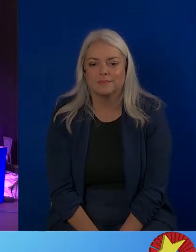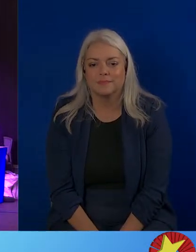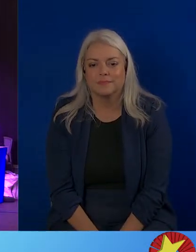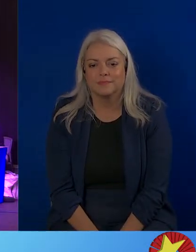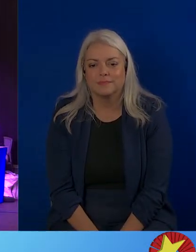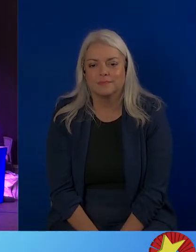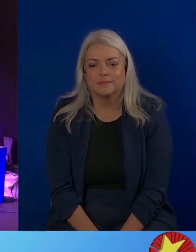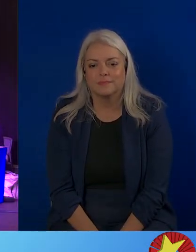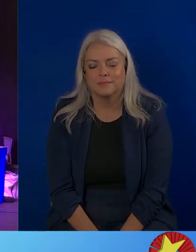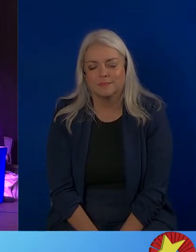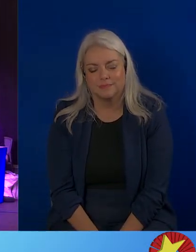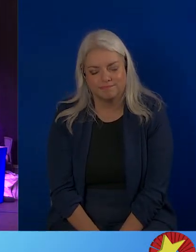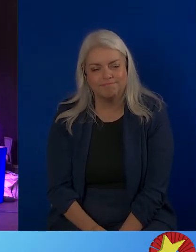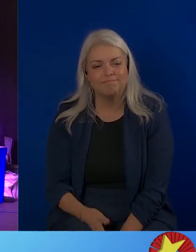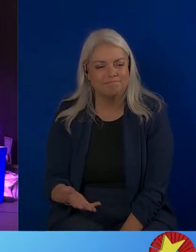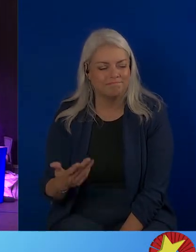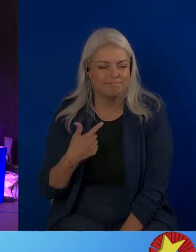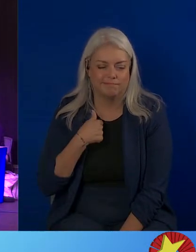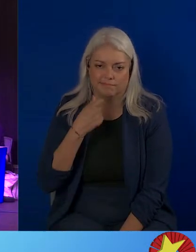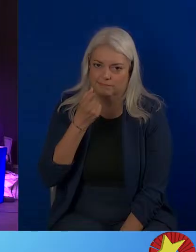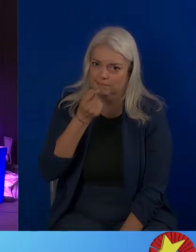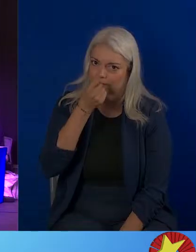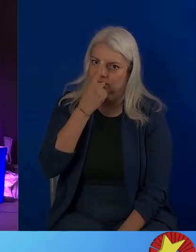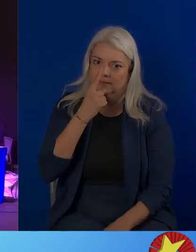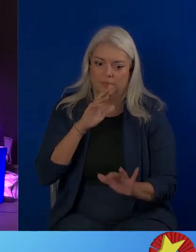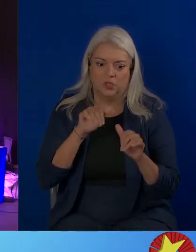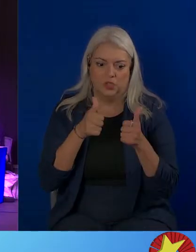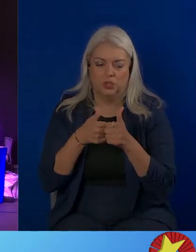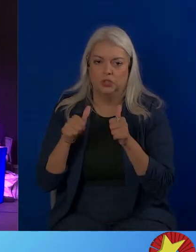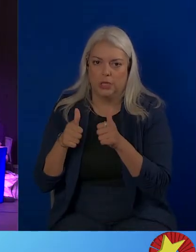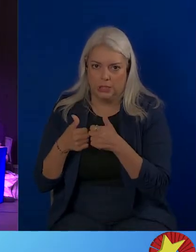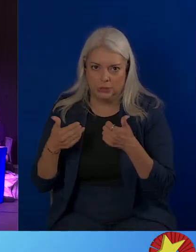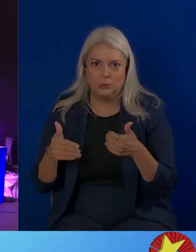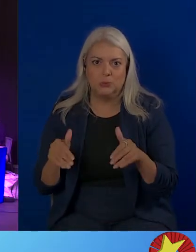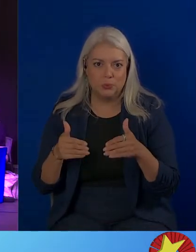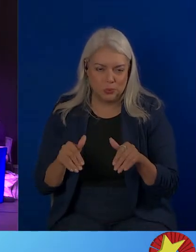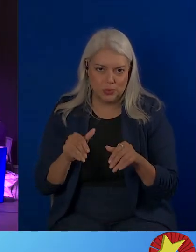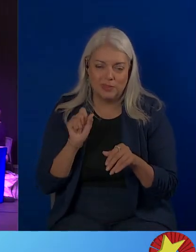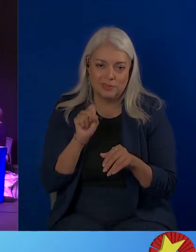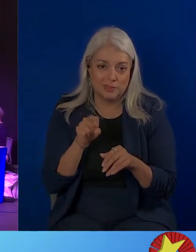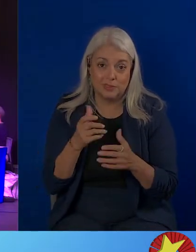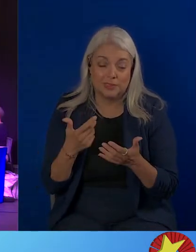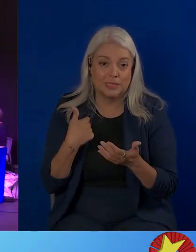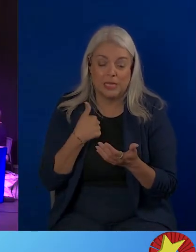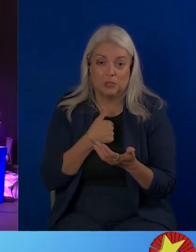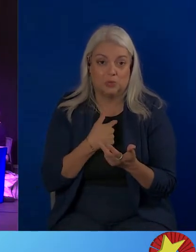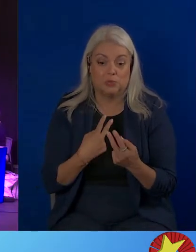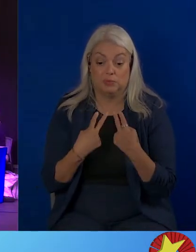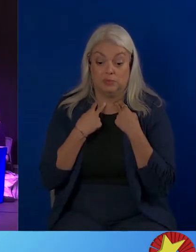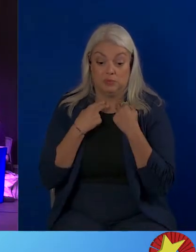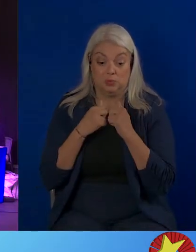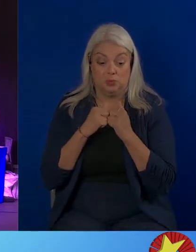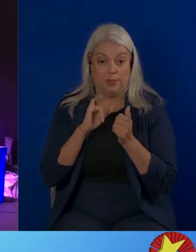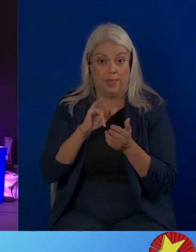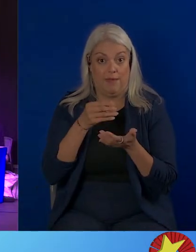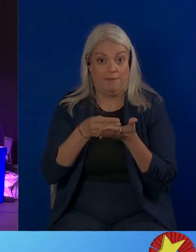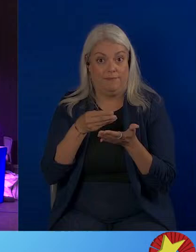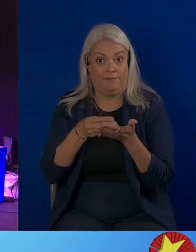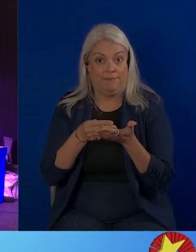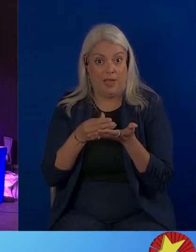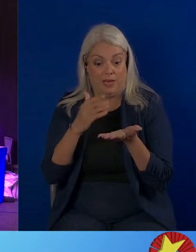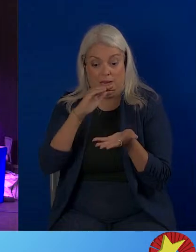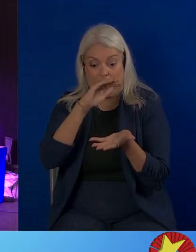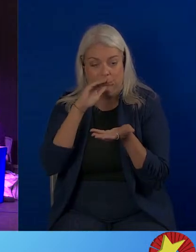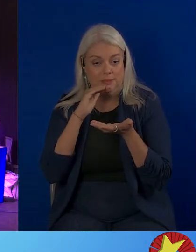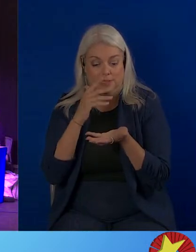I can appreciate the challenges because we can only do so much with the finances we have, and it's a